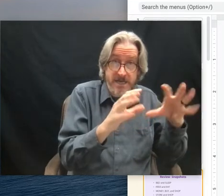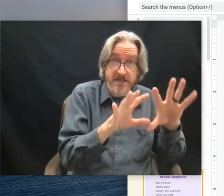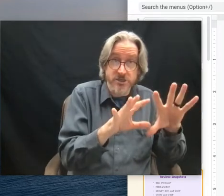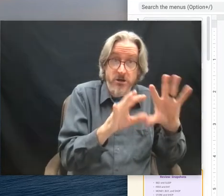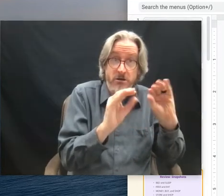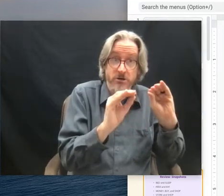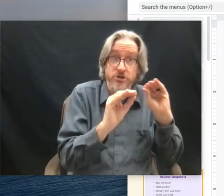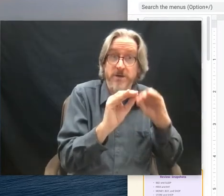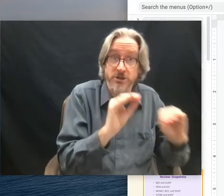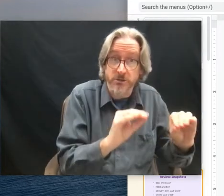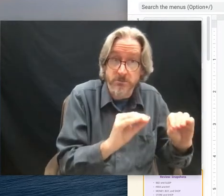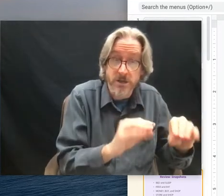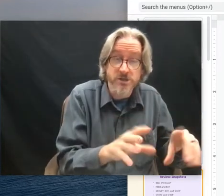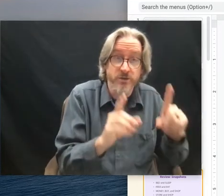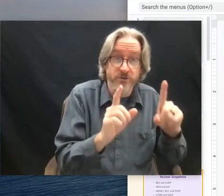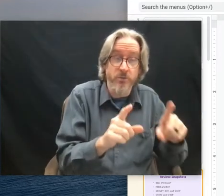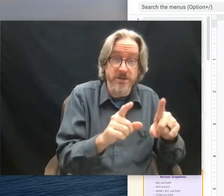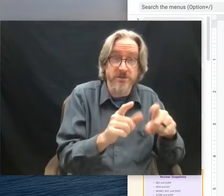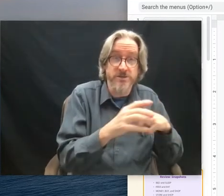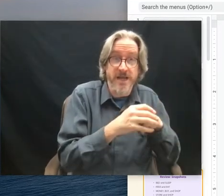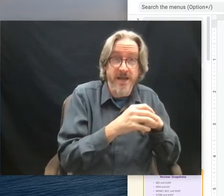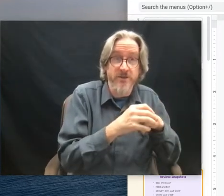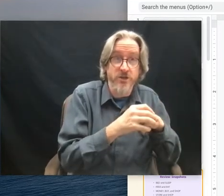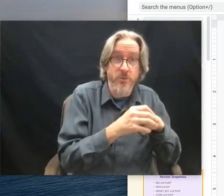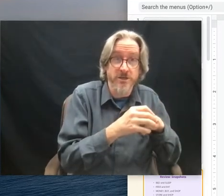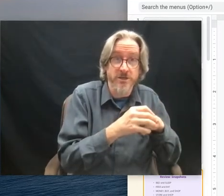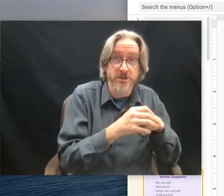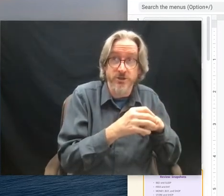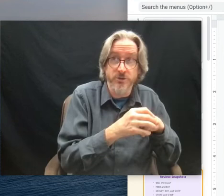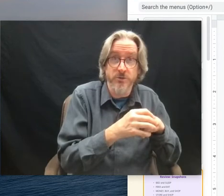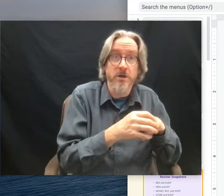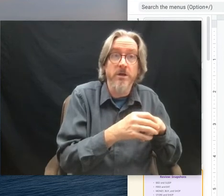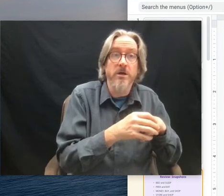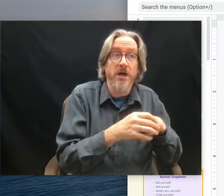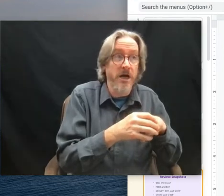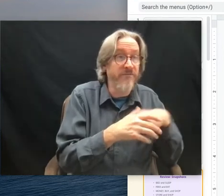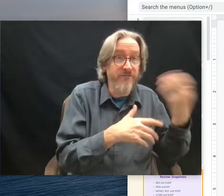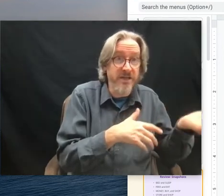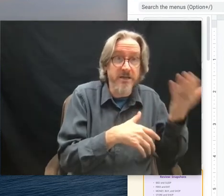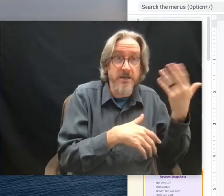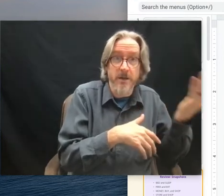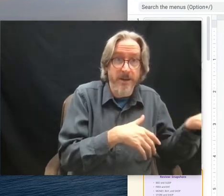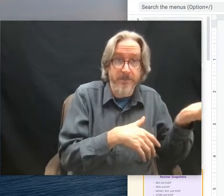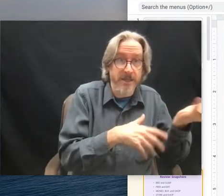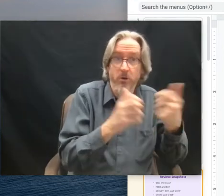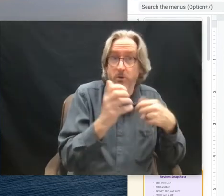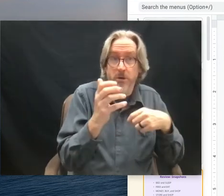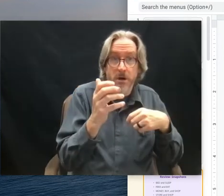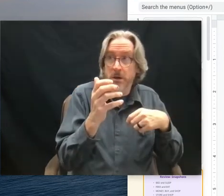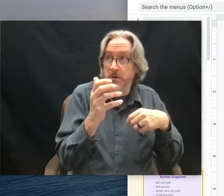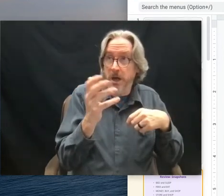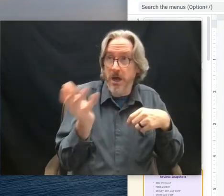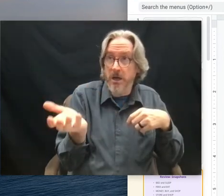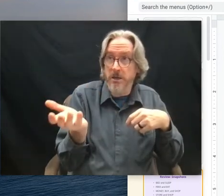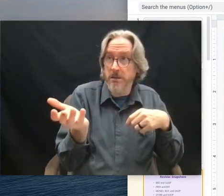many signs are directional. So if you wanted to say that you wanted to feed a baby